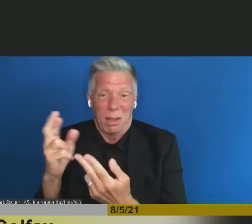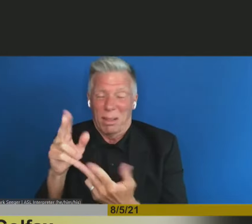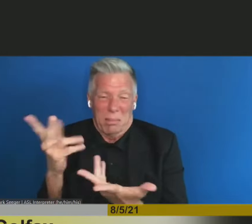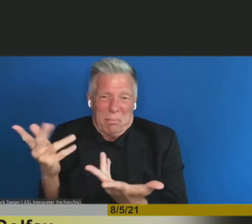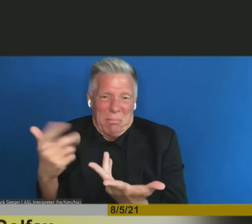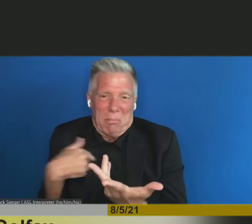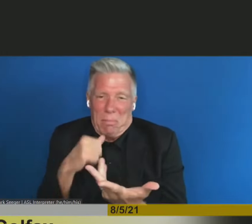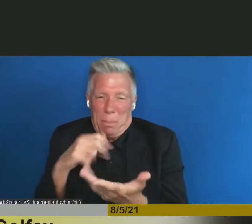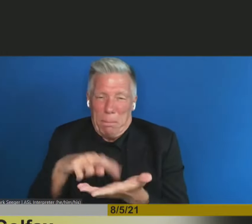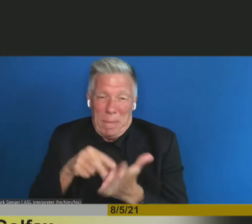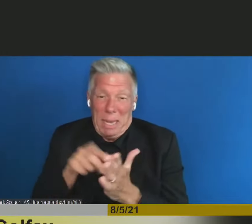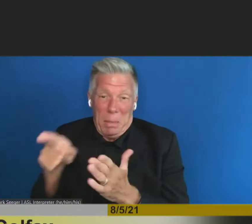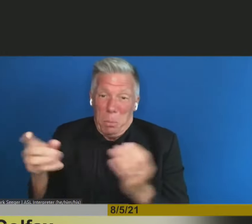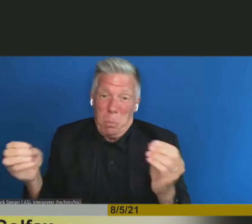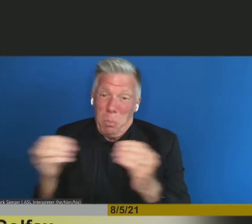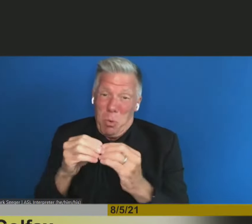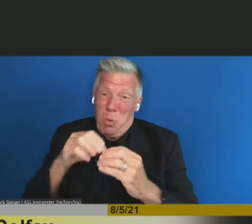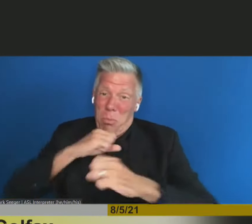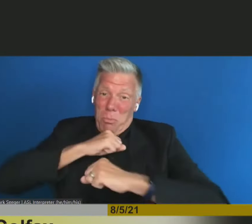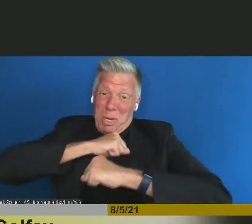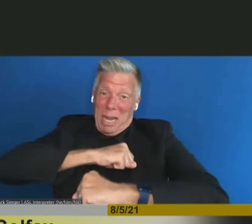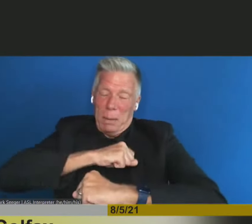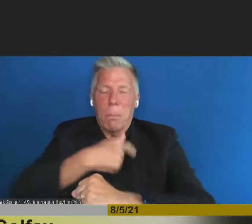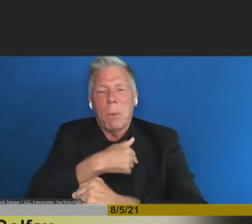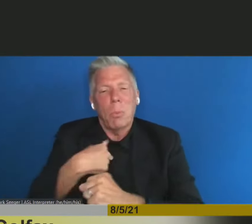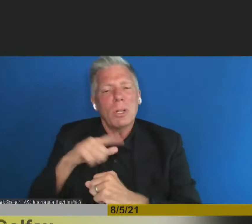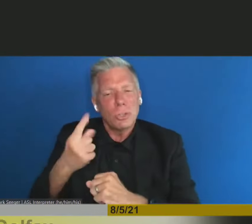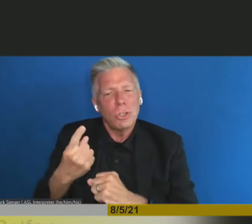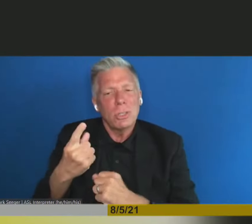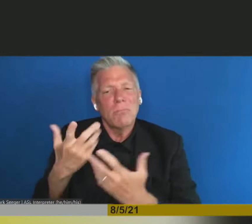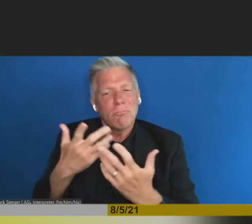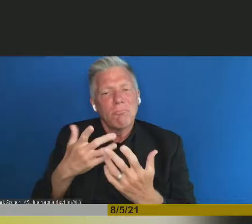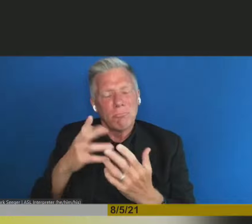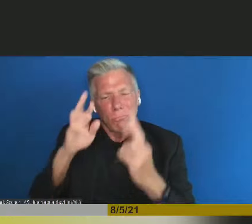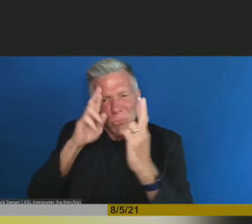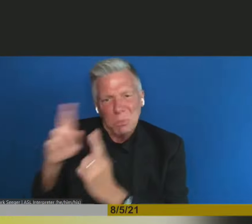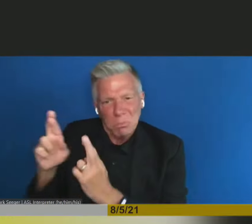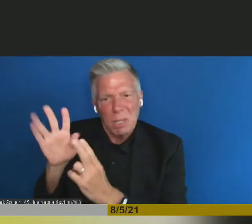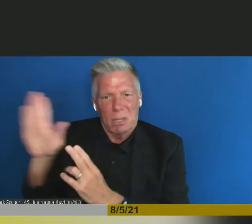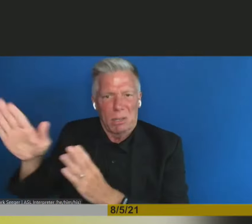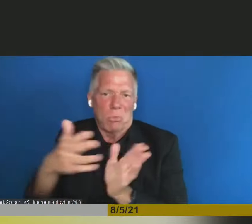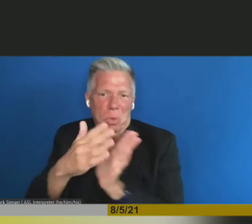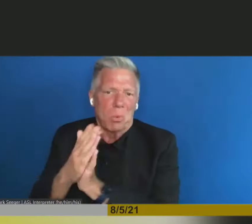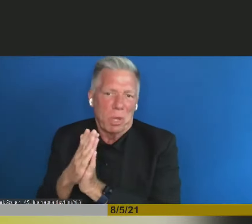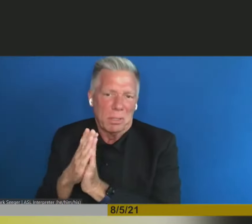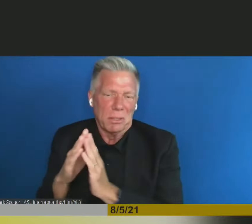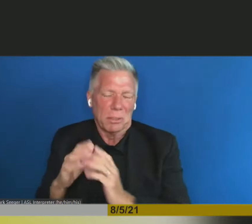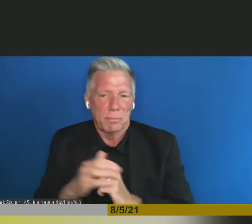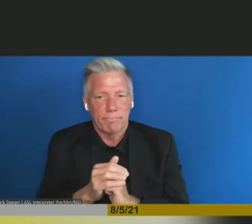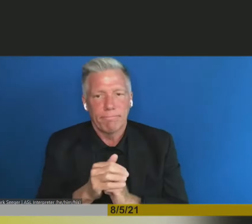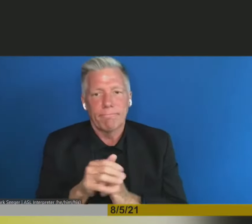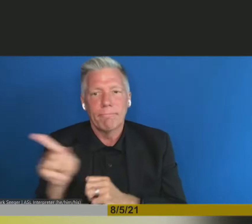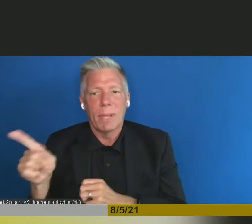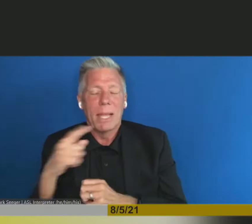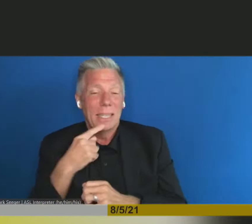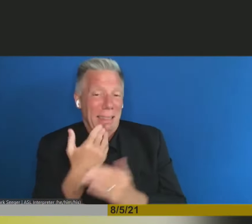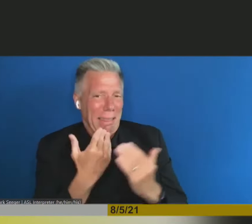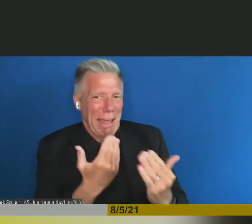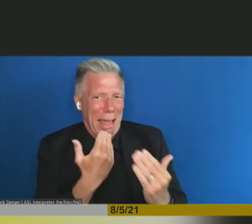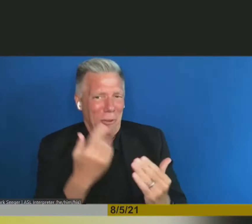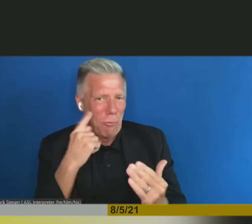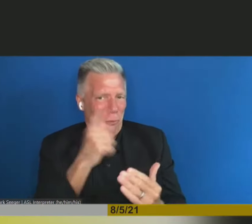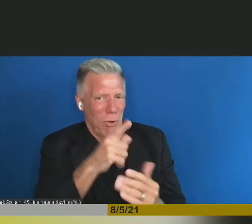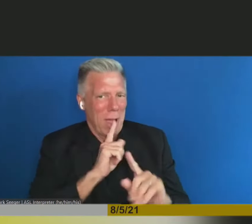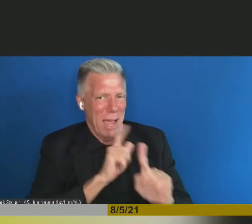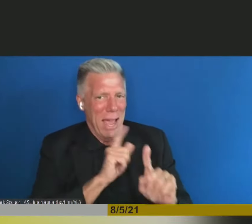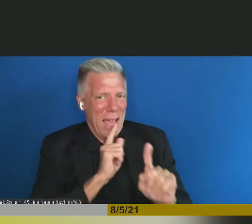Okay, thank you. I know, so super helpful given just all the questions swirling around that and the news coverage, so thank you.